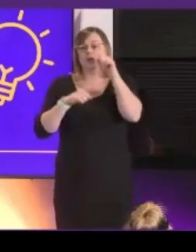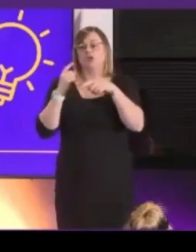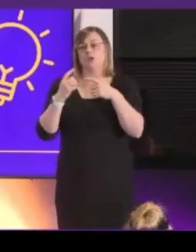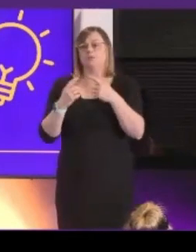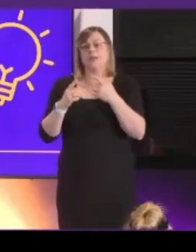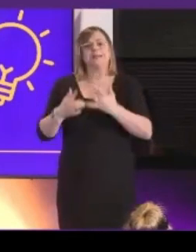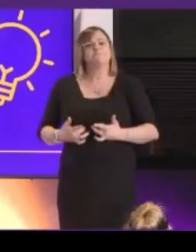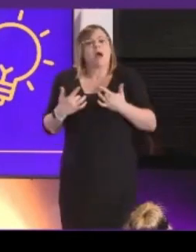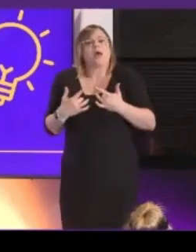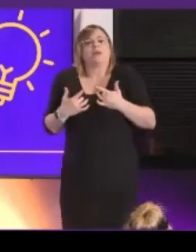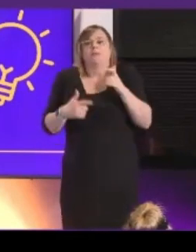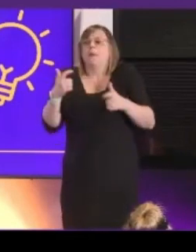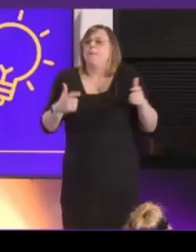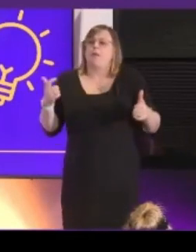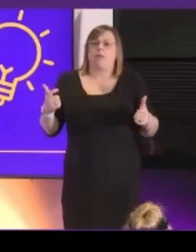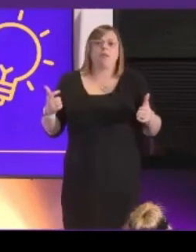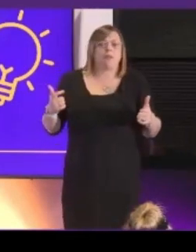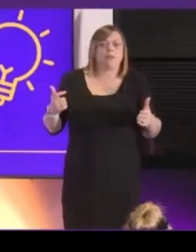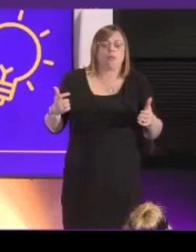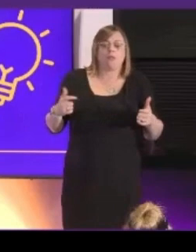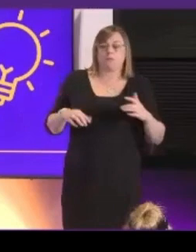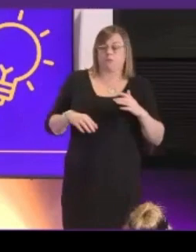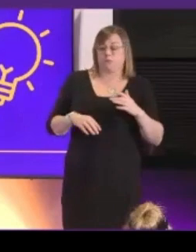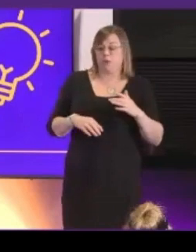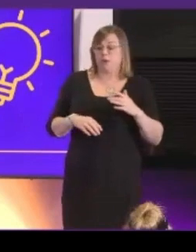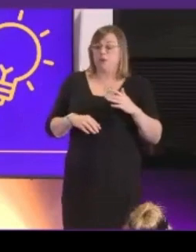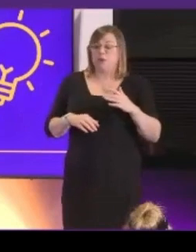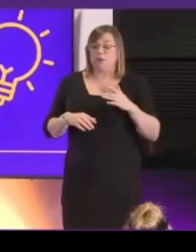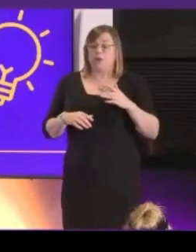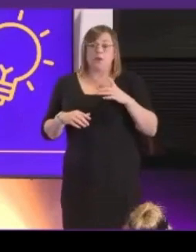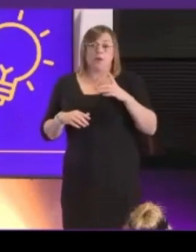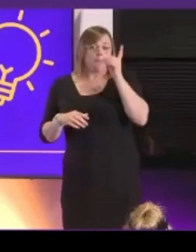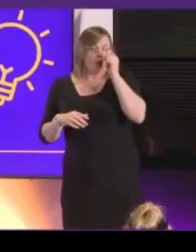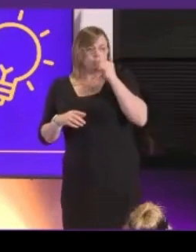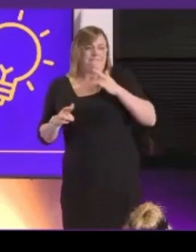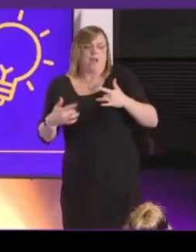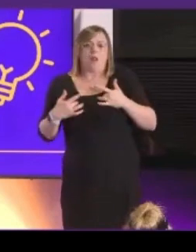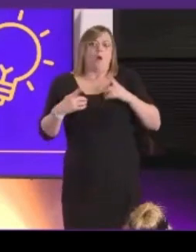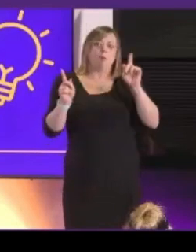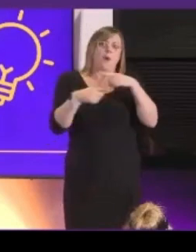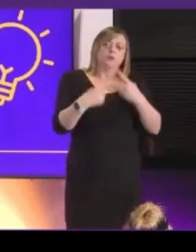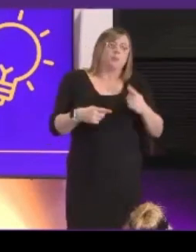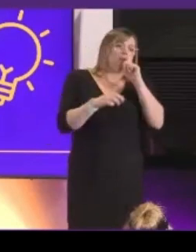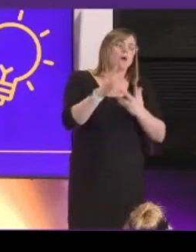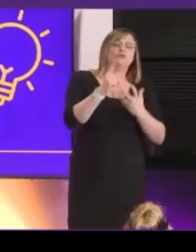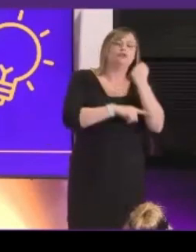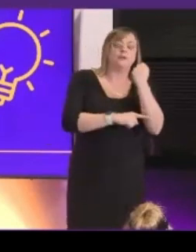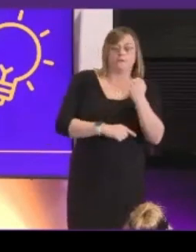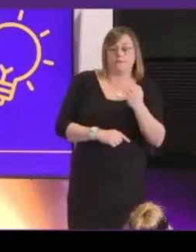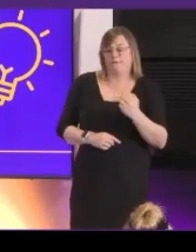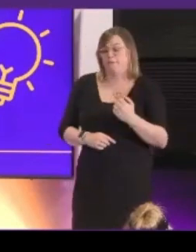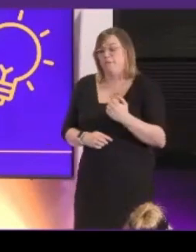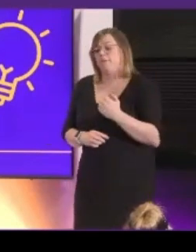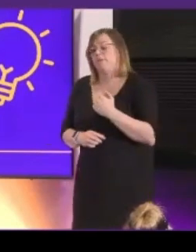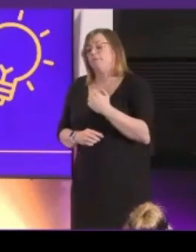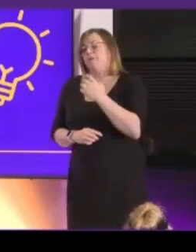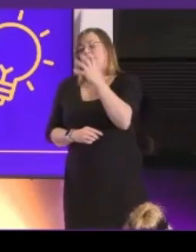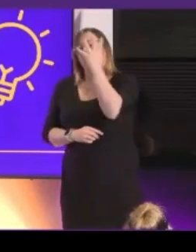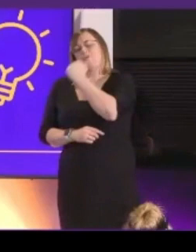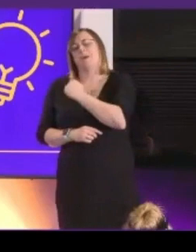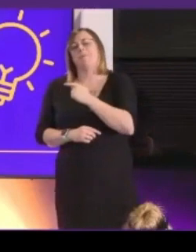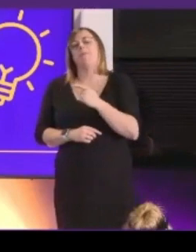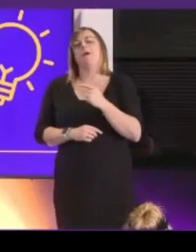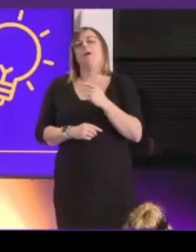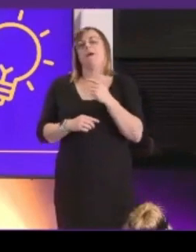people. It inspires people, however improbable it may seem. I remember when we coined that vision